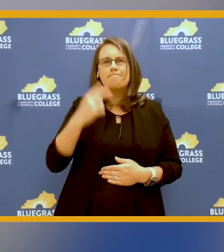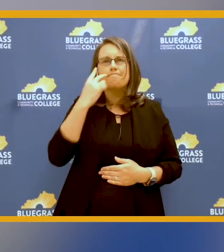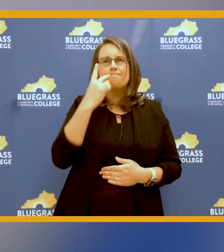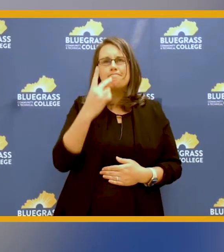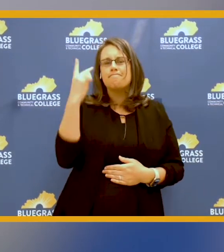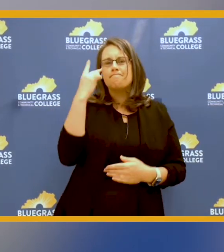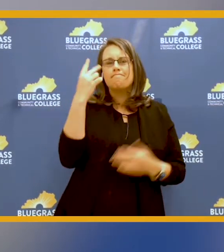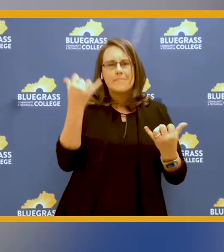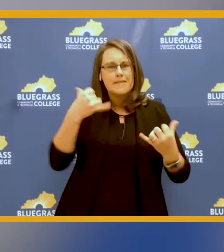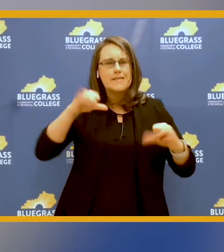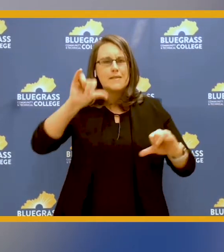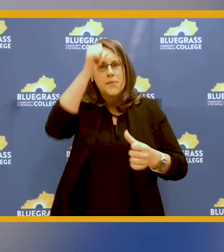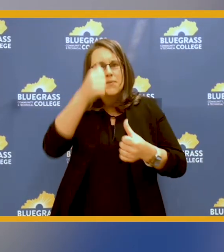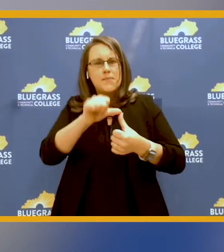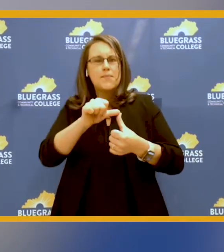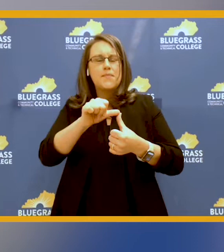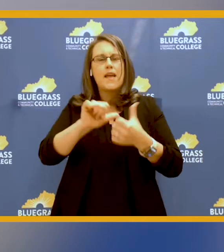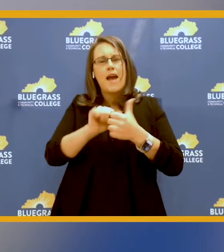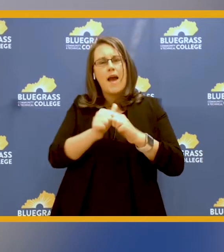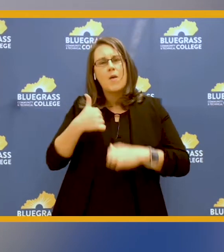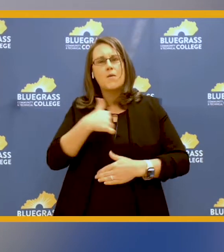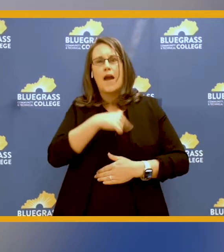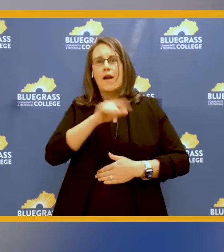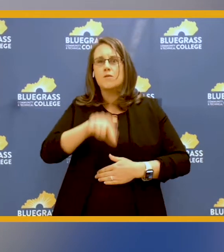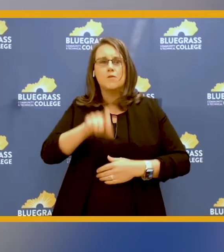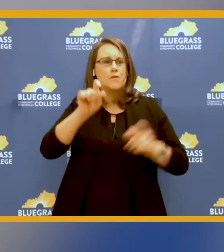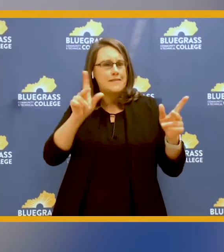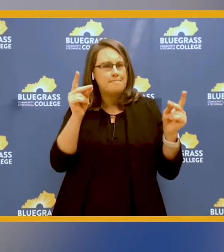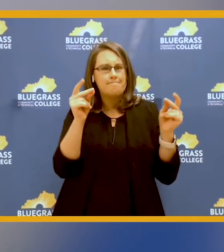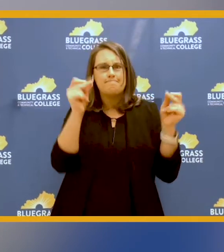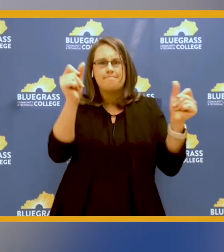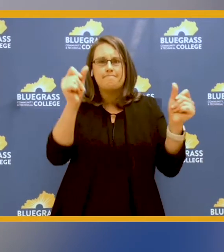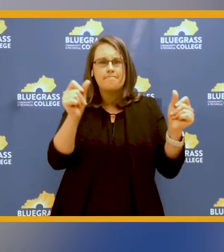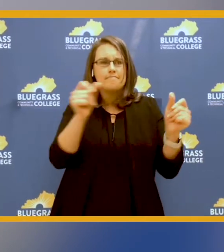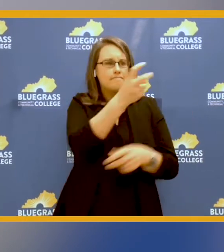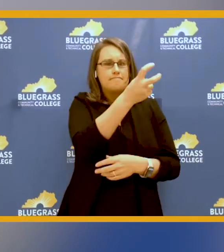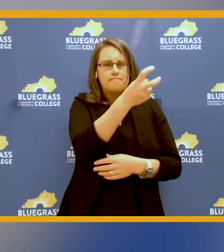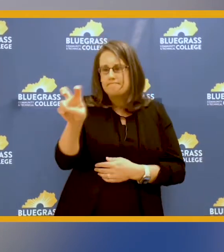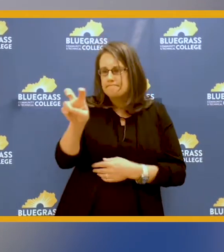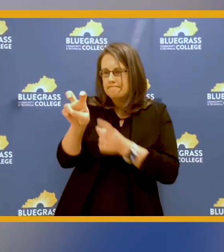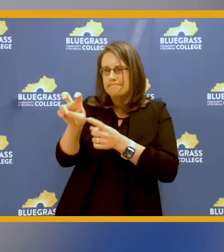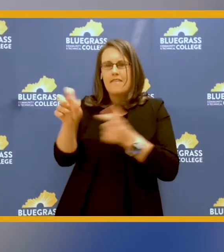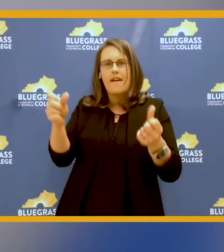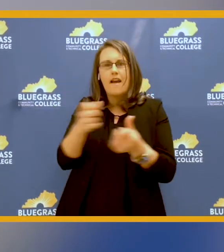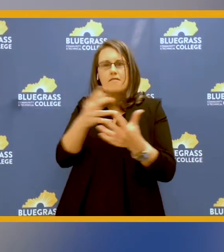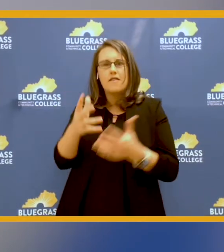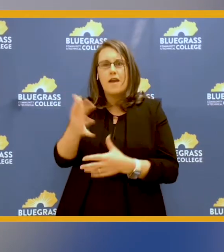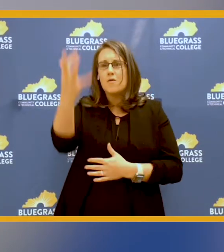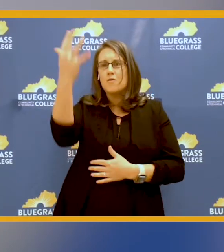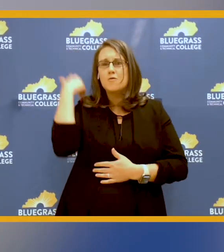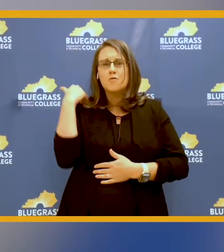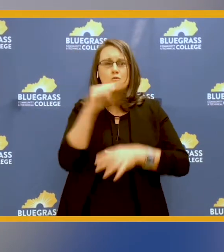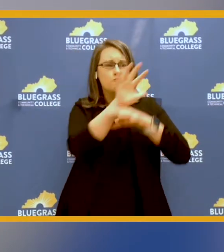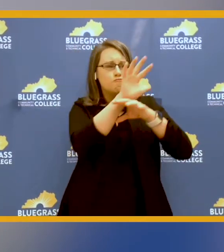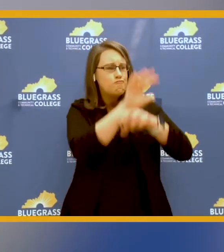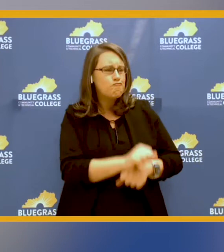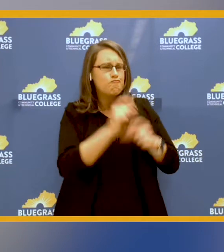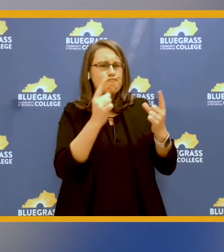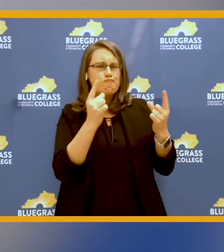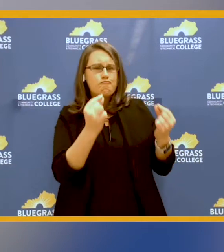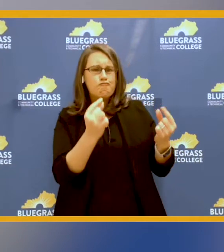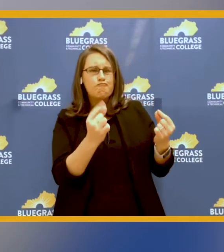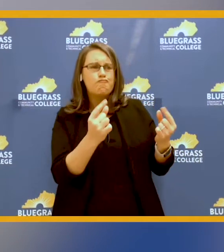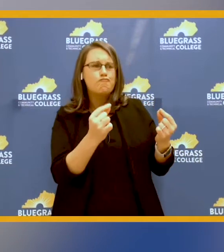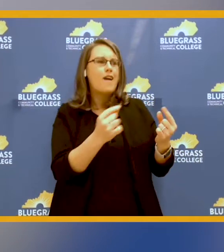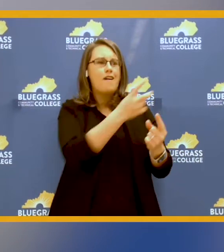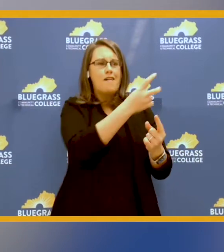still remember how we had to instantaneously pivot from everything that we used to do to